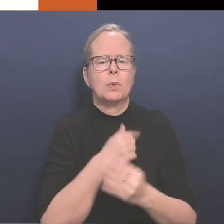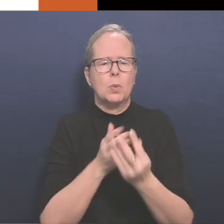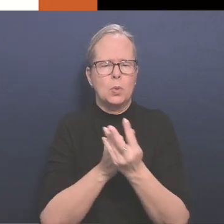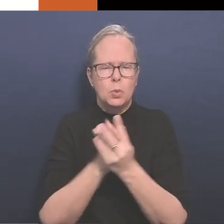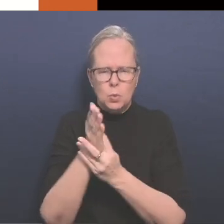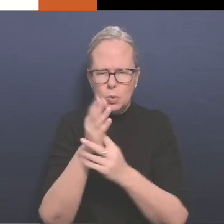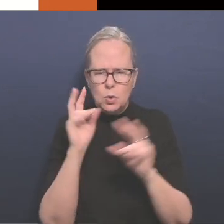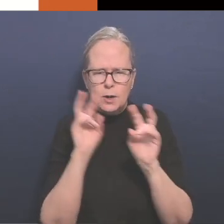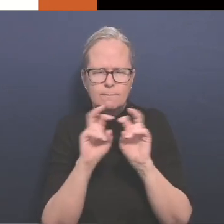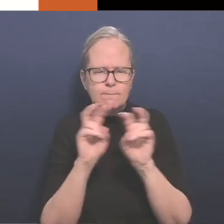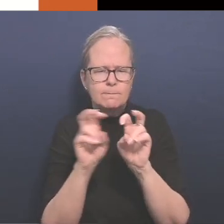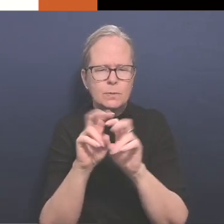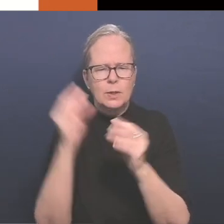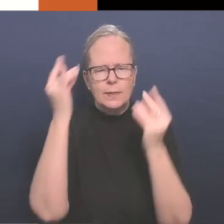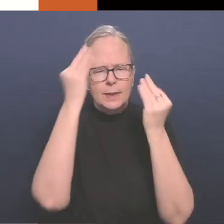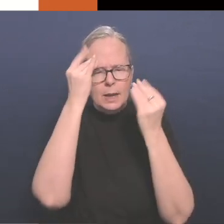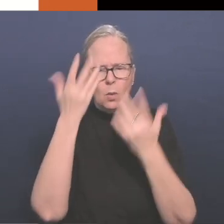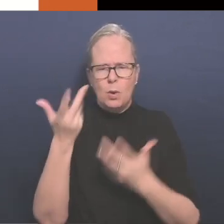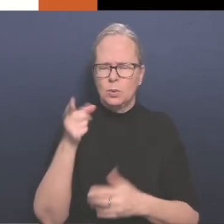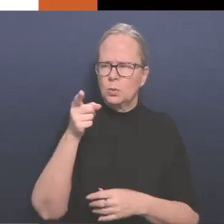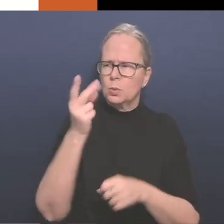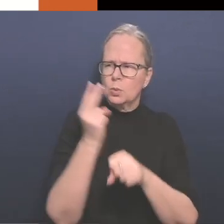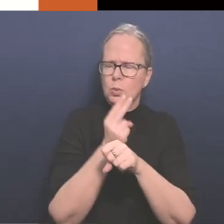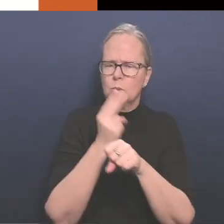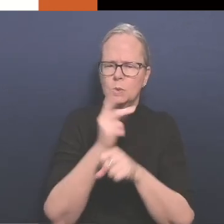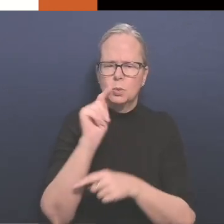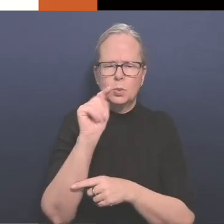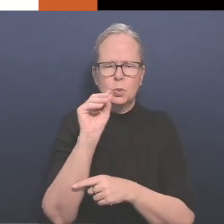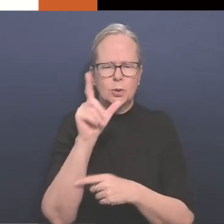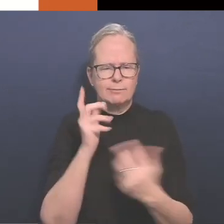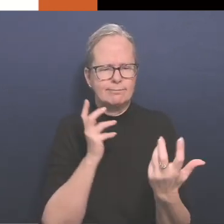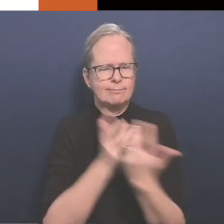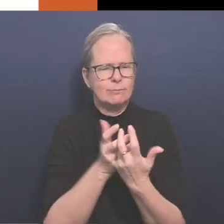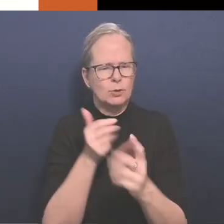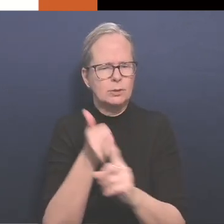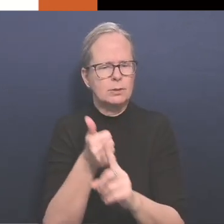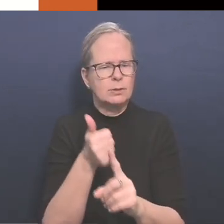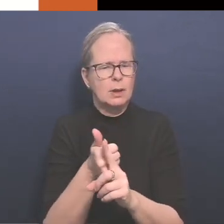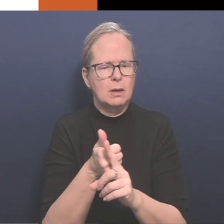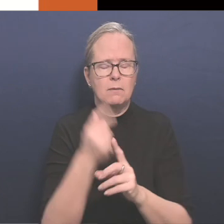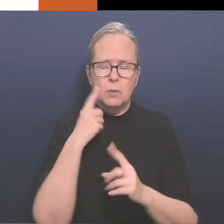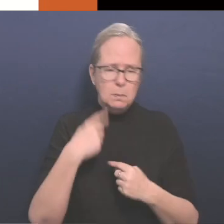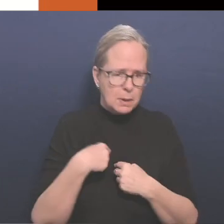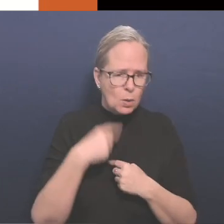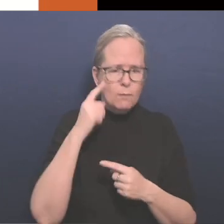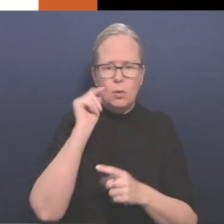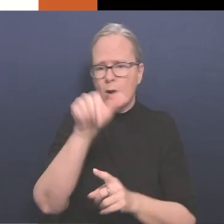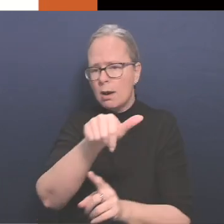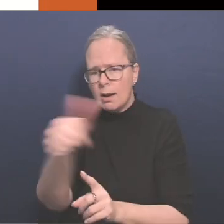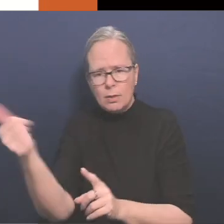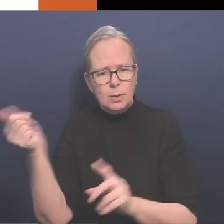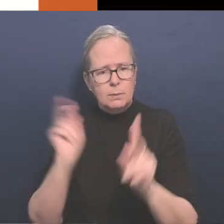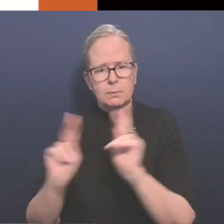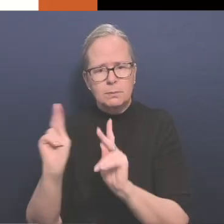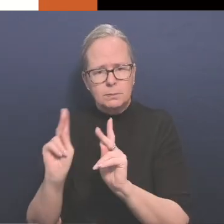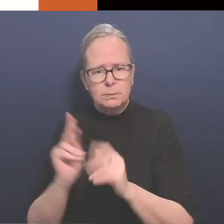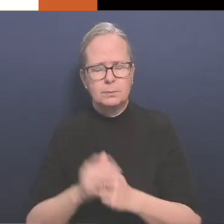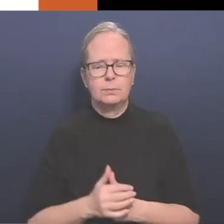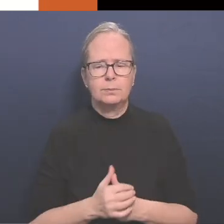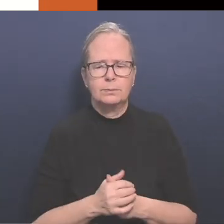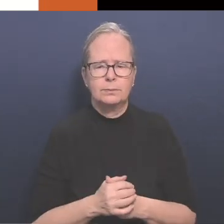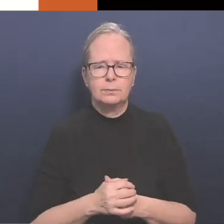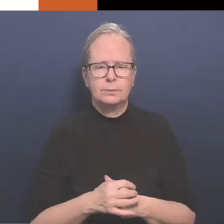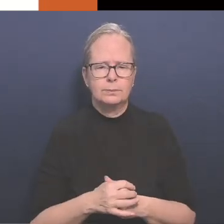income Canadians go unclaimed each year. And over 8 million Canadians have lost their jobs or seen a drop in their